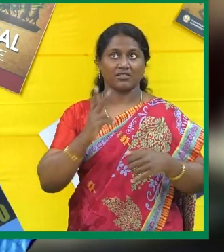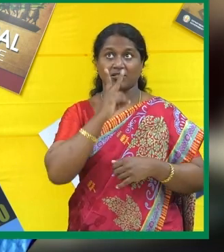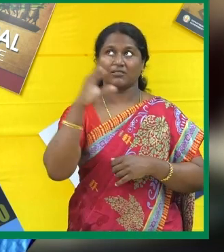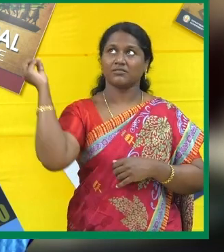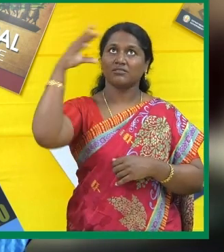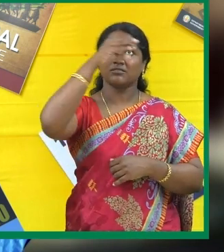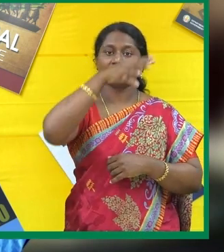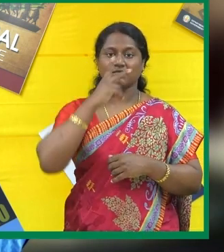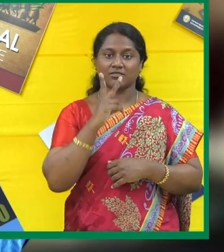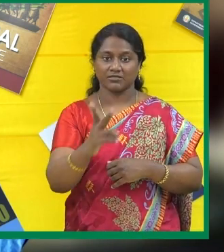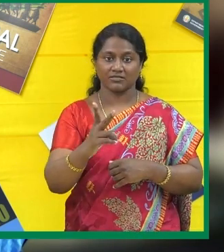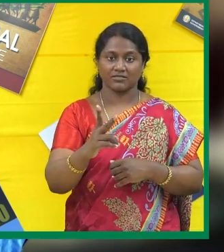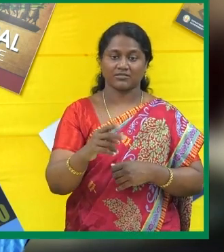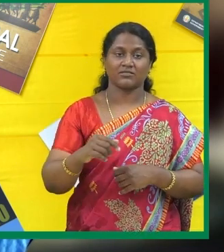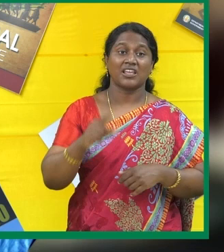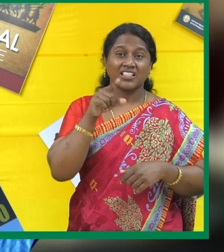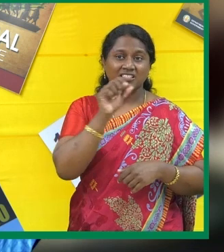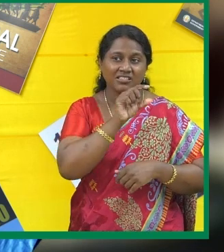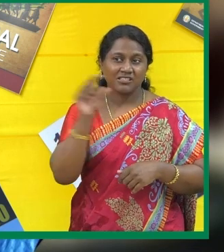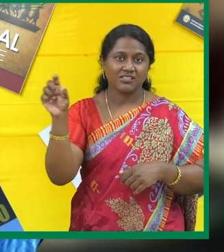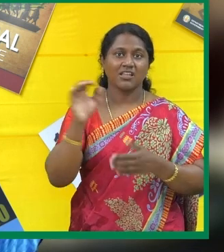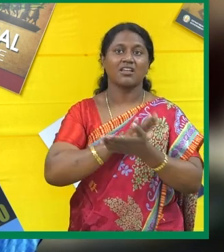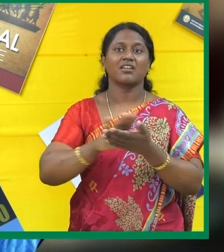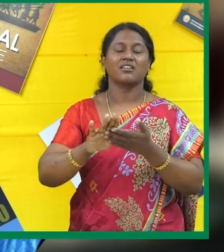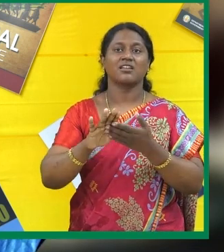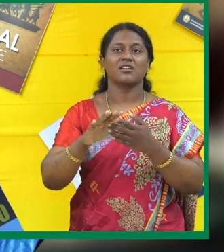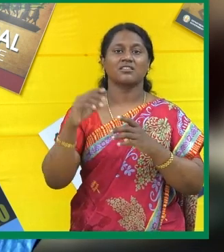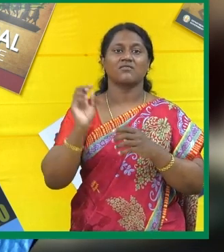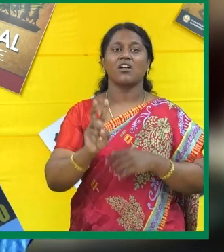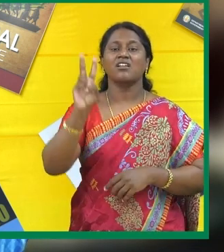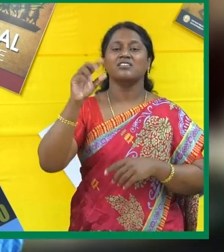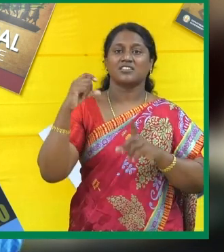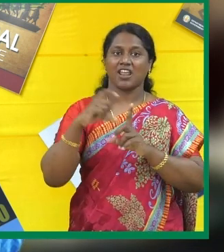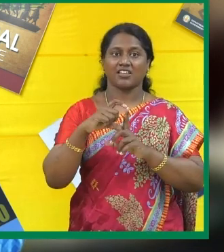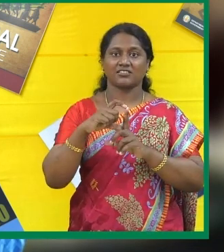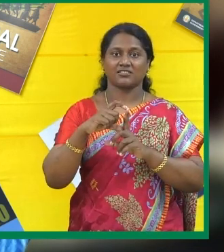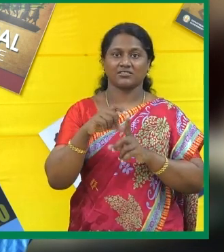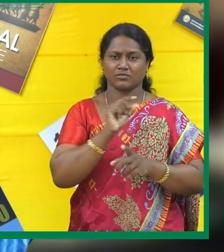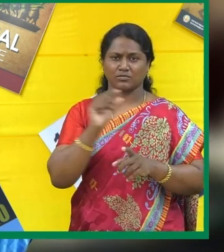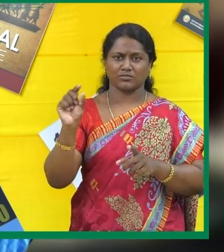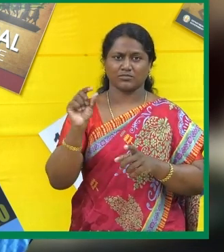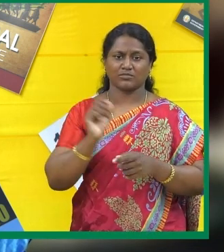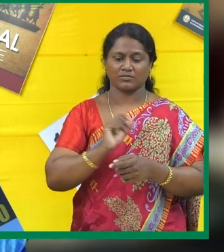stars. This is also the quote by our poet Henry van Dyke.